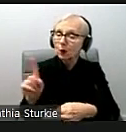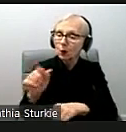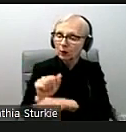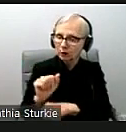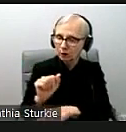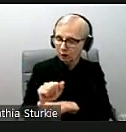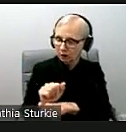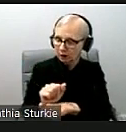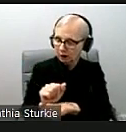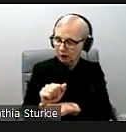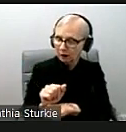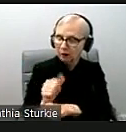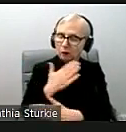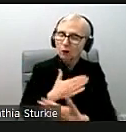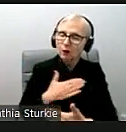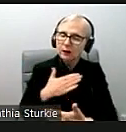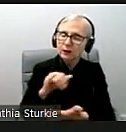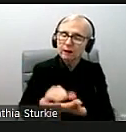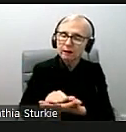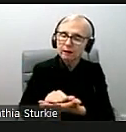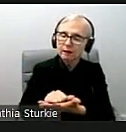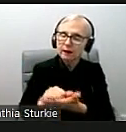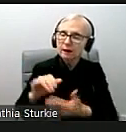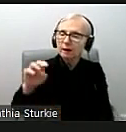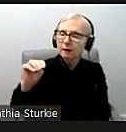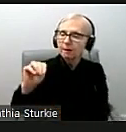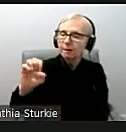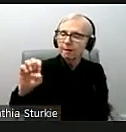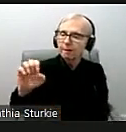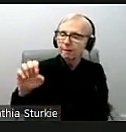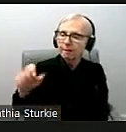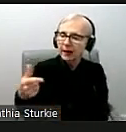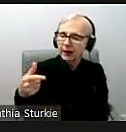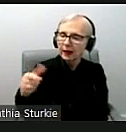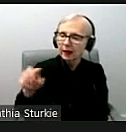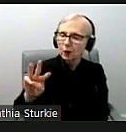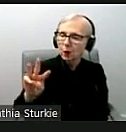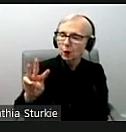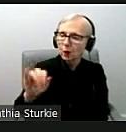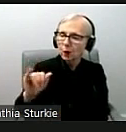very much appreciate that. Let's go ahead and get started with Meg Wingerter. Go ahead, Meg.